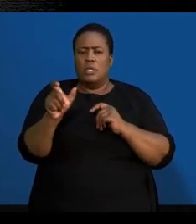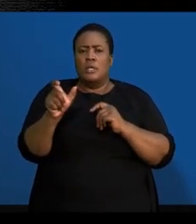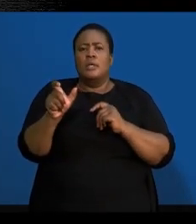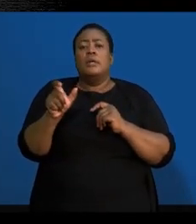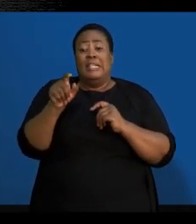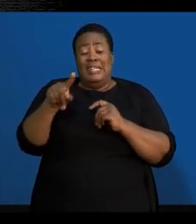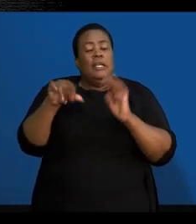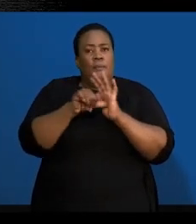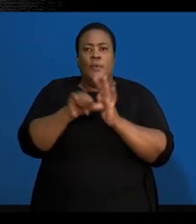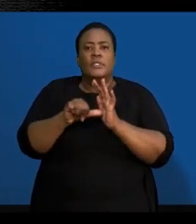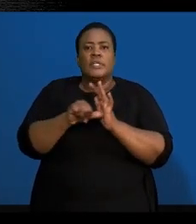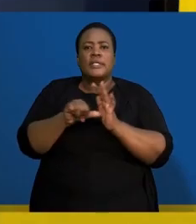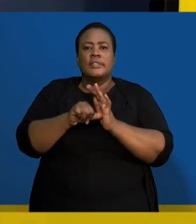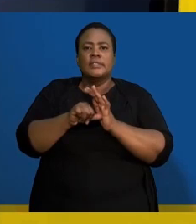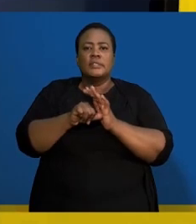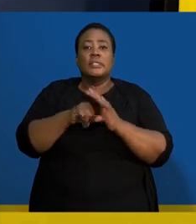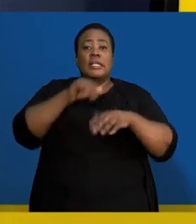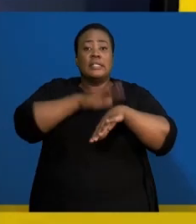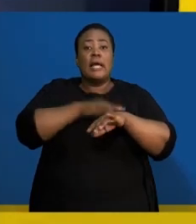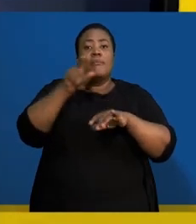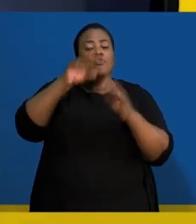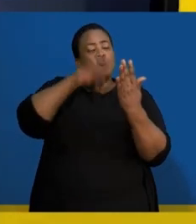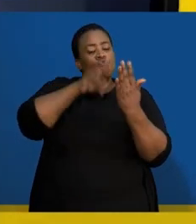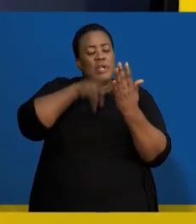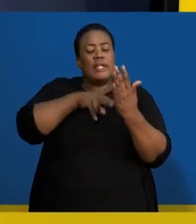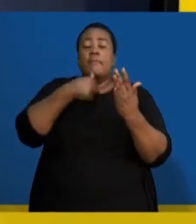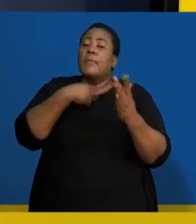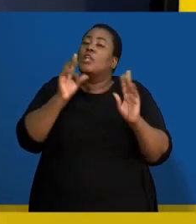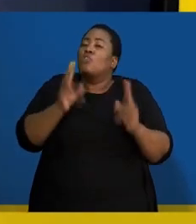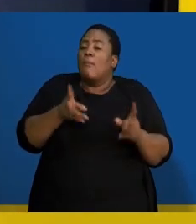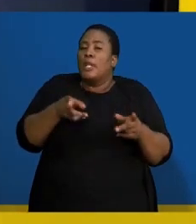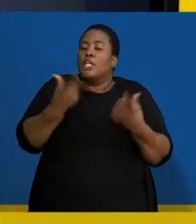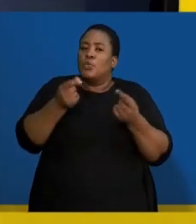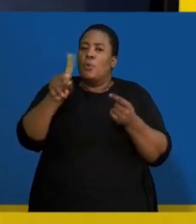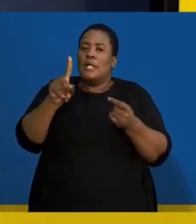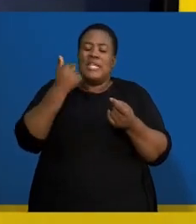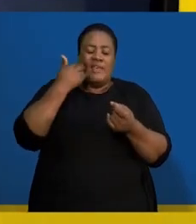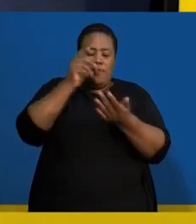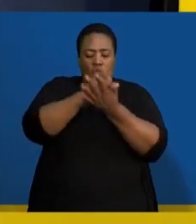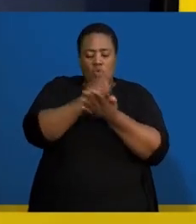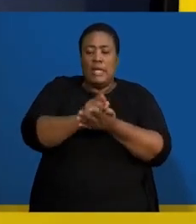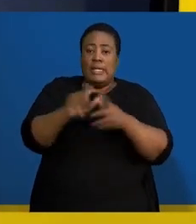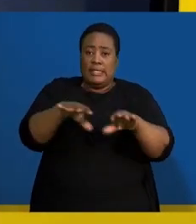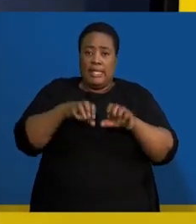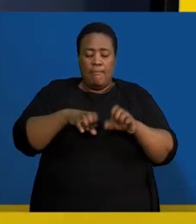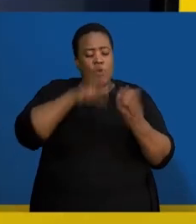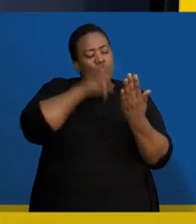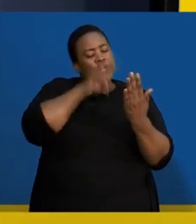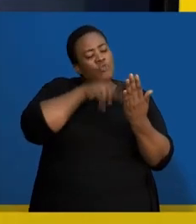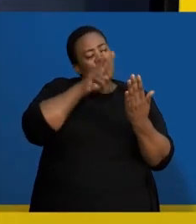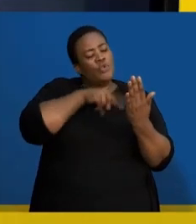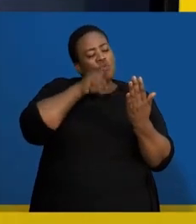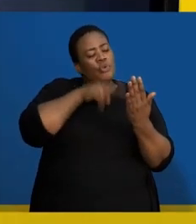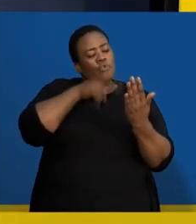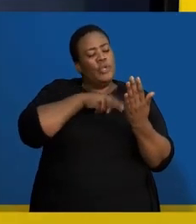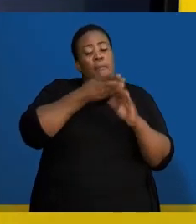very important when you are reading a source. And what I would do if I was writing an exam is to read the sources first before I read